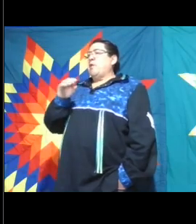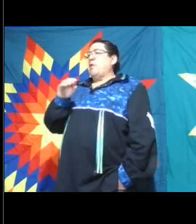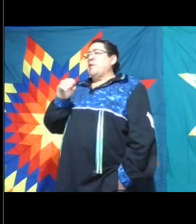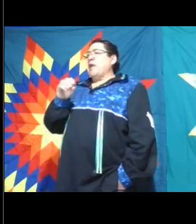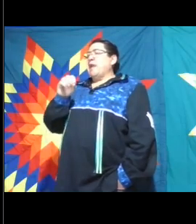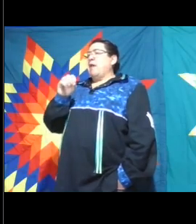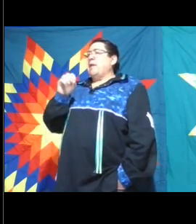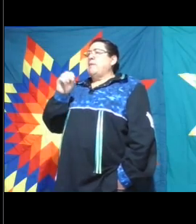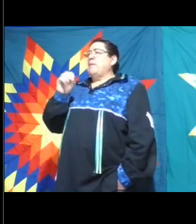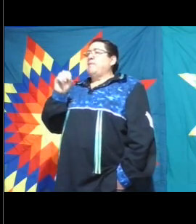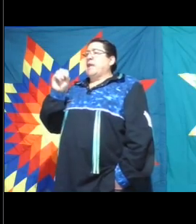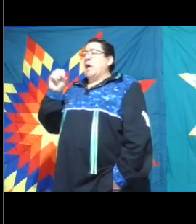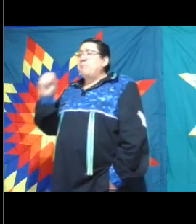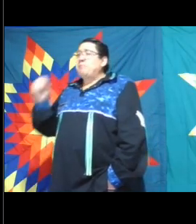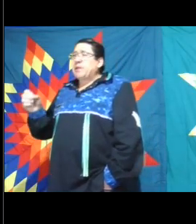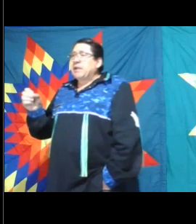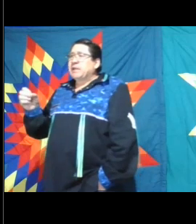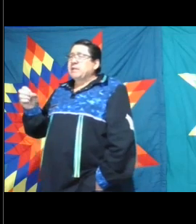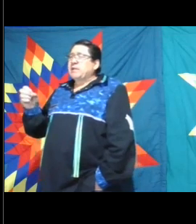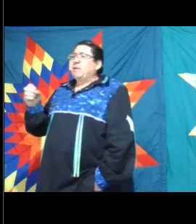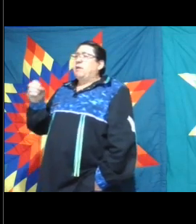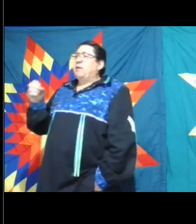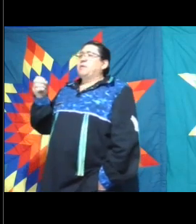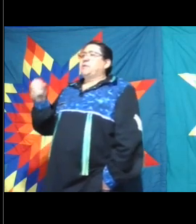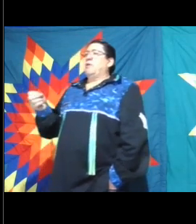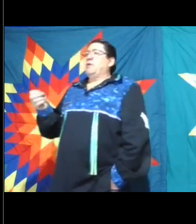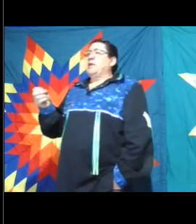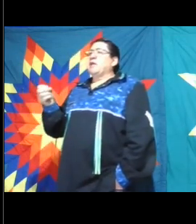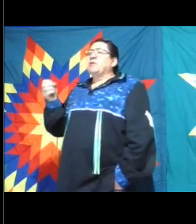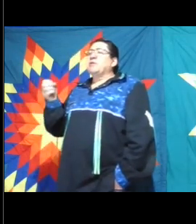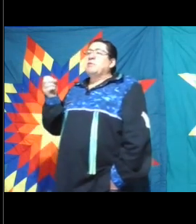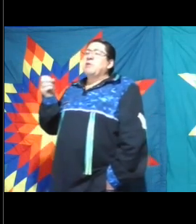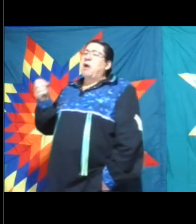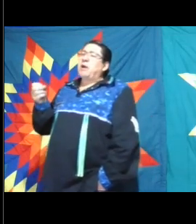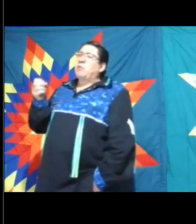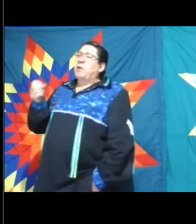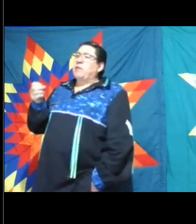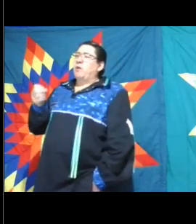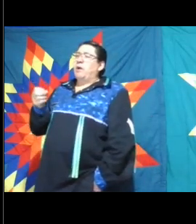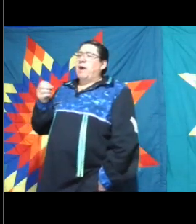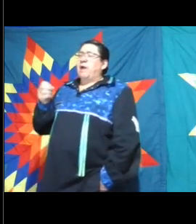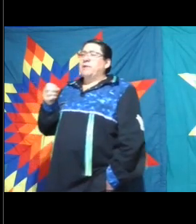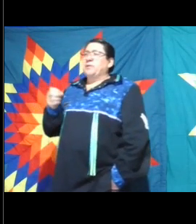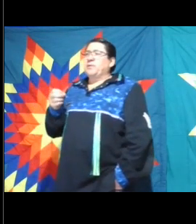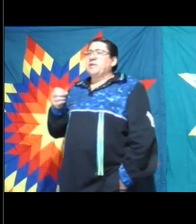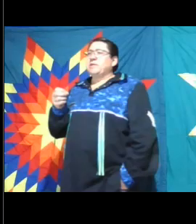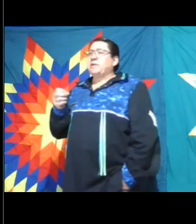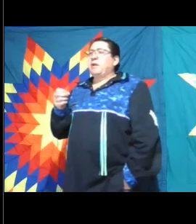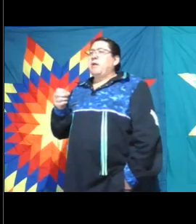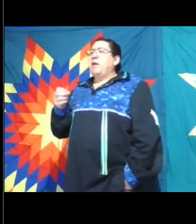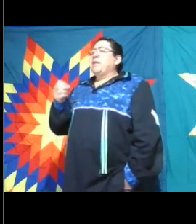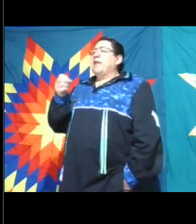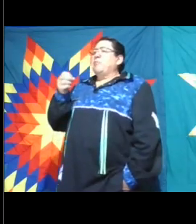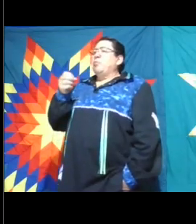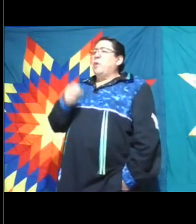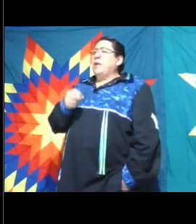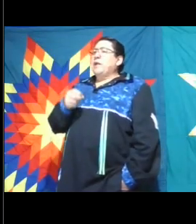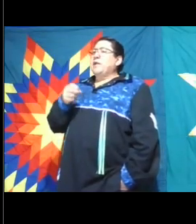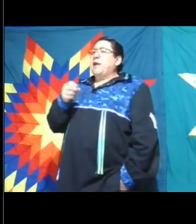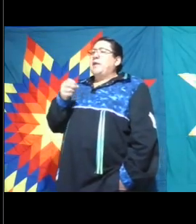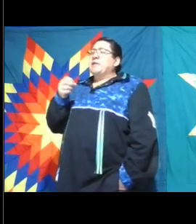get beyond that. Now, if the companies are struggling or not quite aware how to do this,